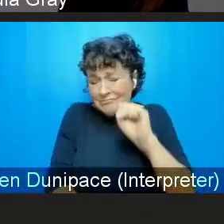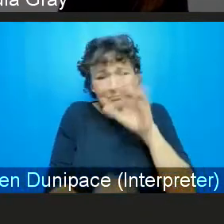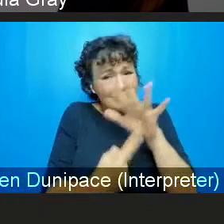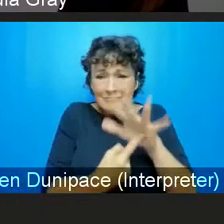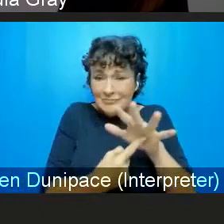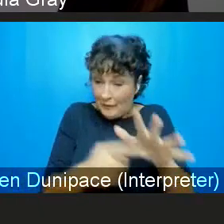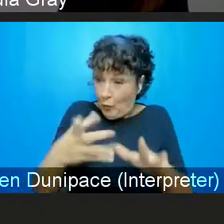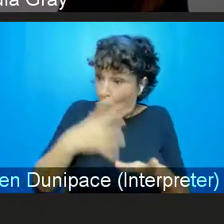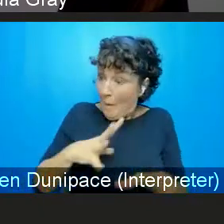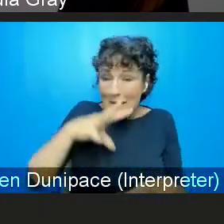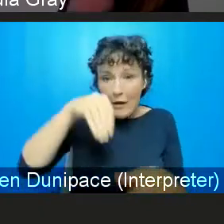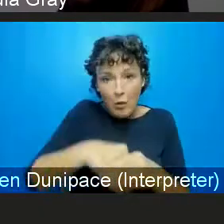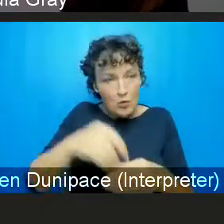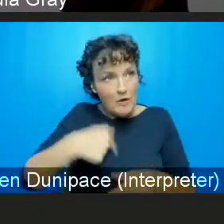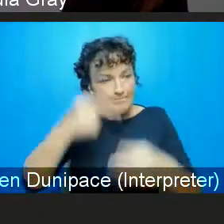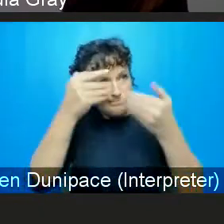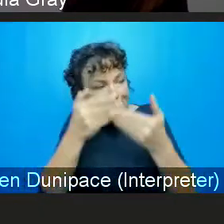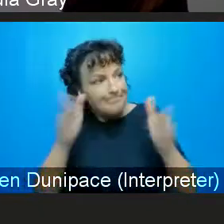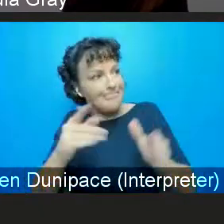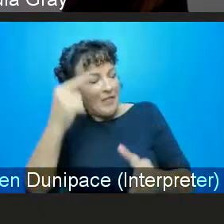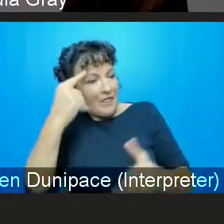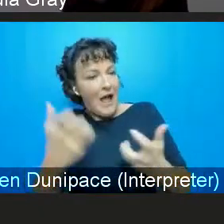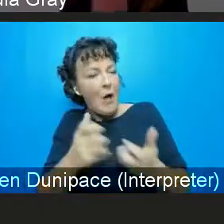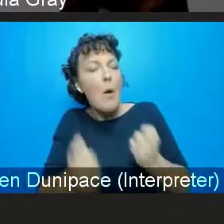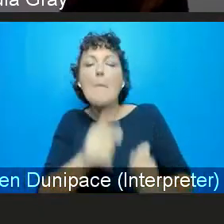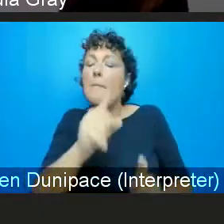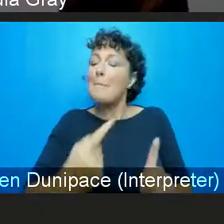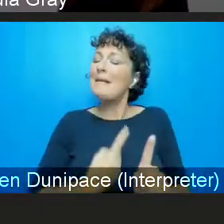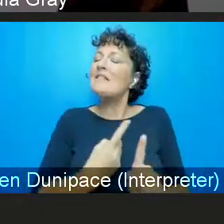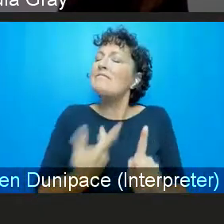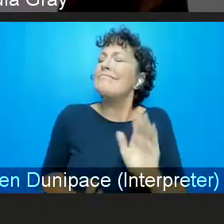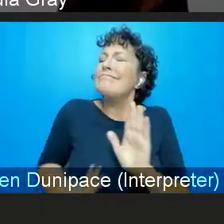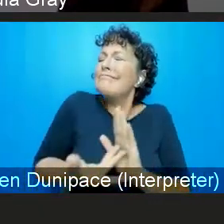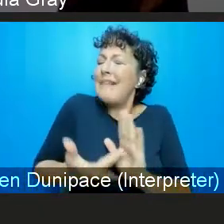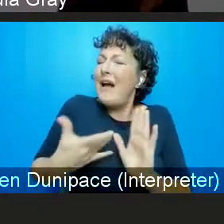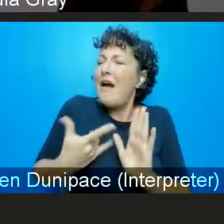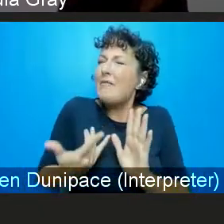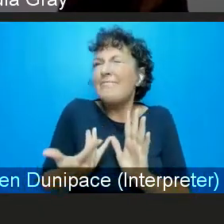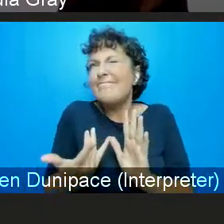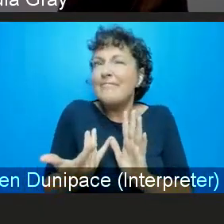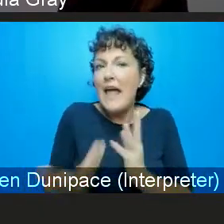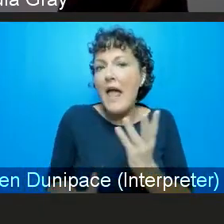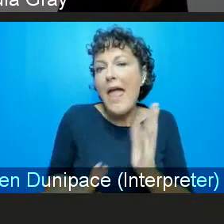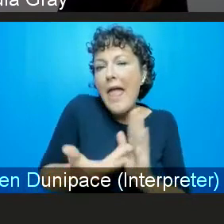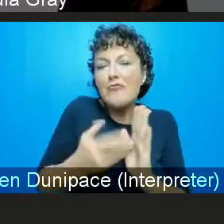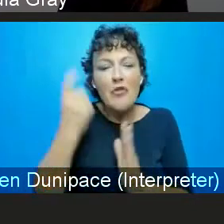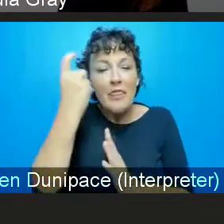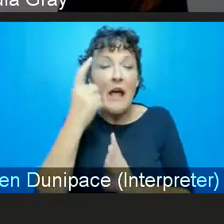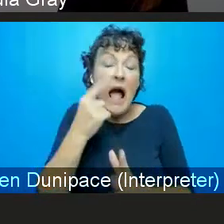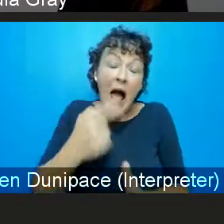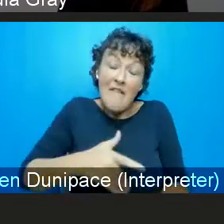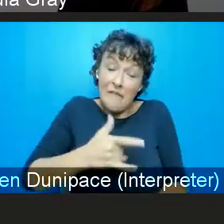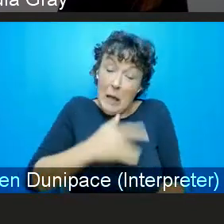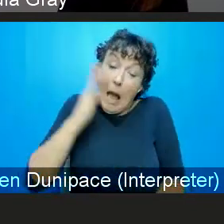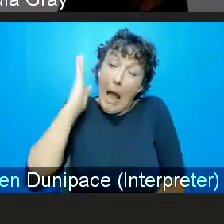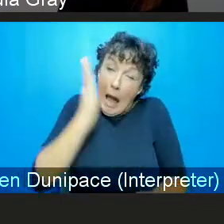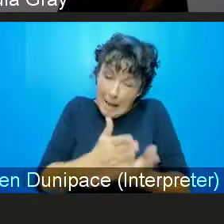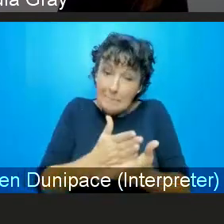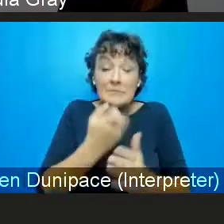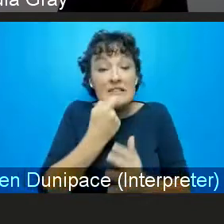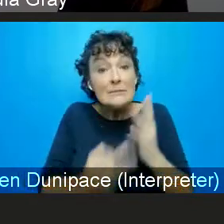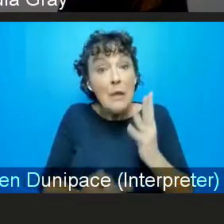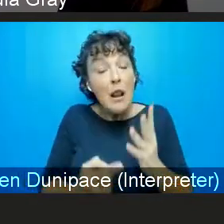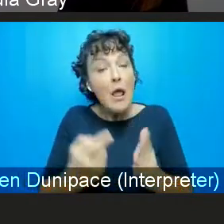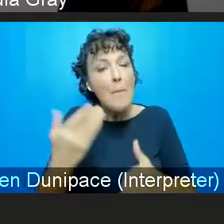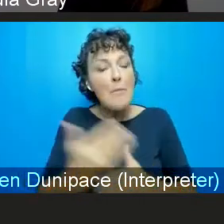inclusive. But for me, there are some other considerations. And I think a really disability inclusive employer is one that